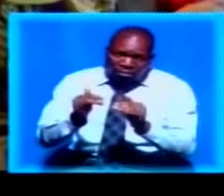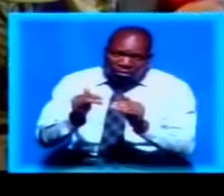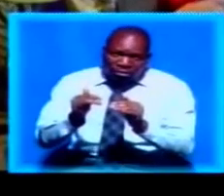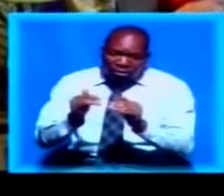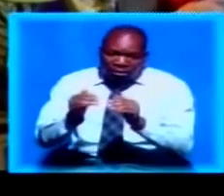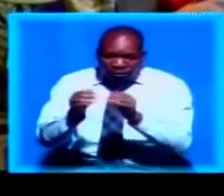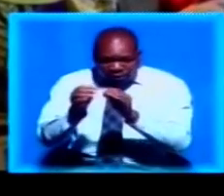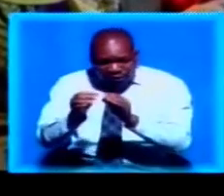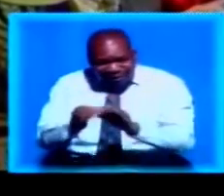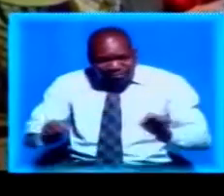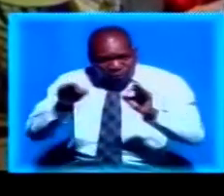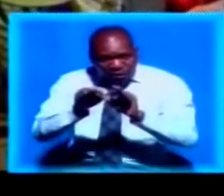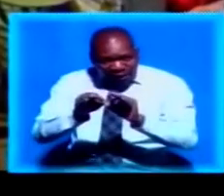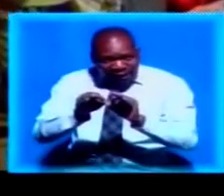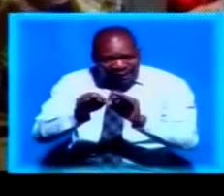education is key.